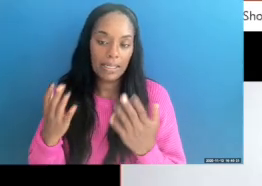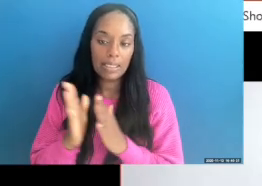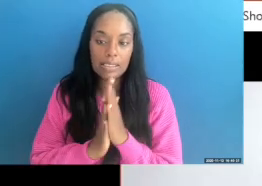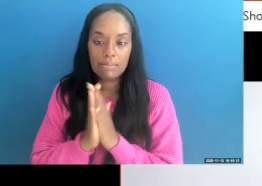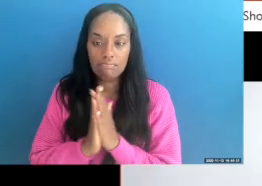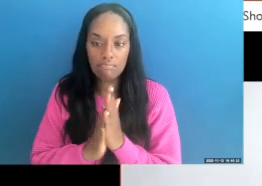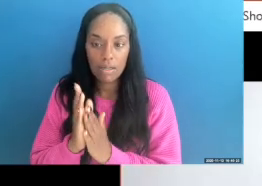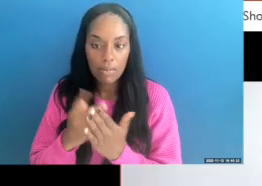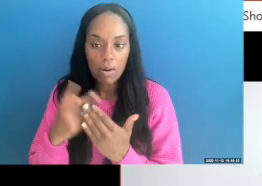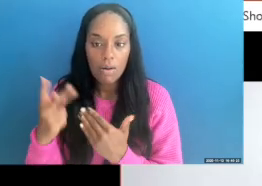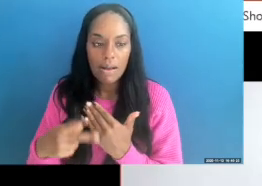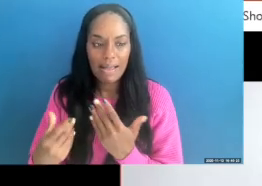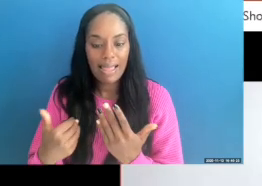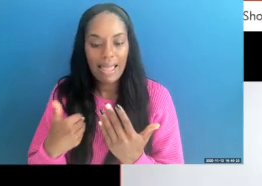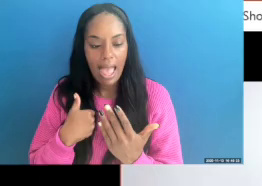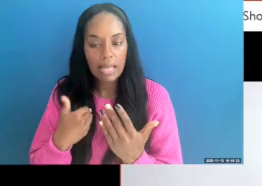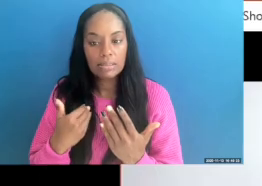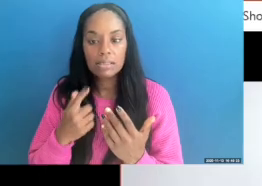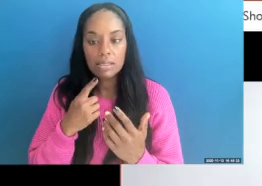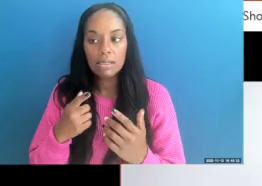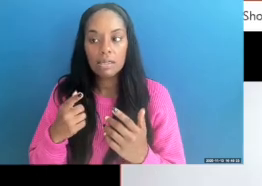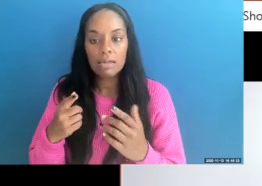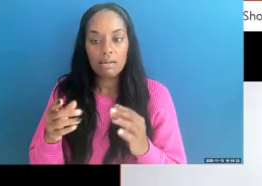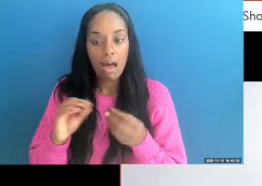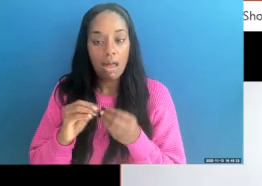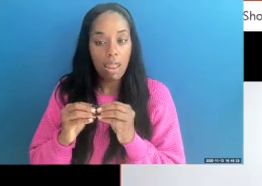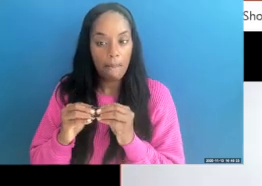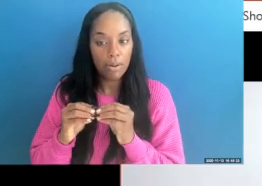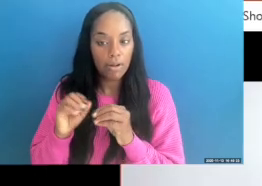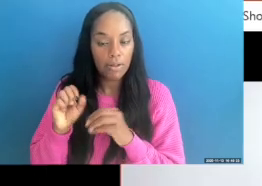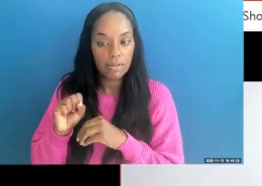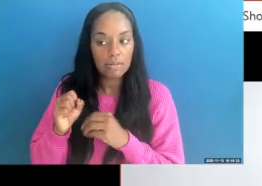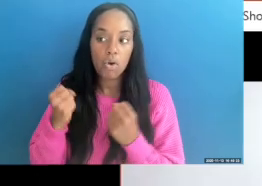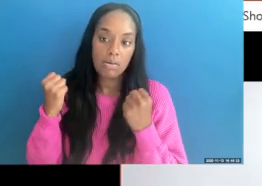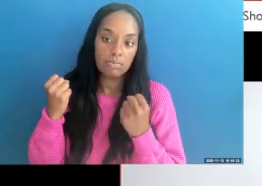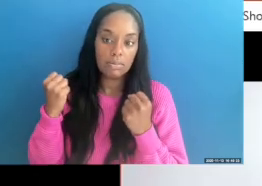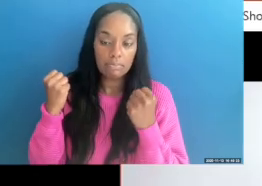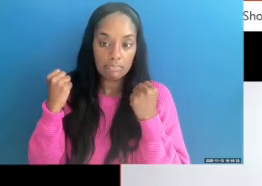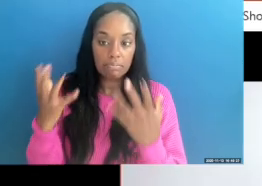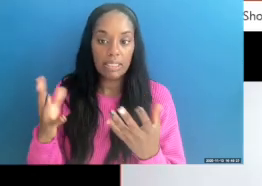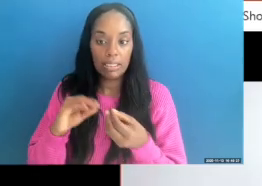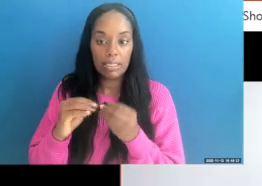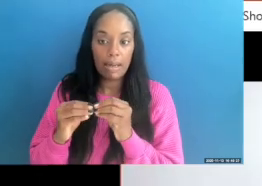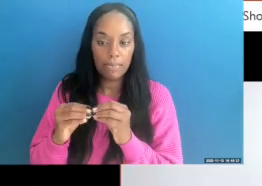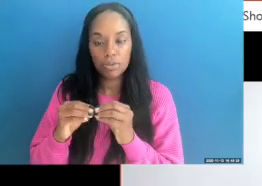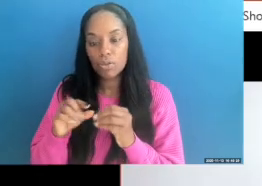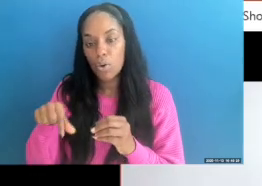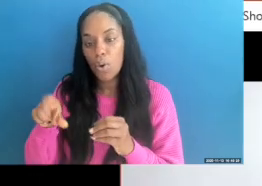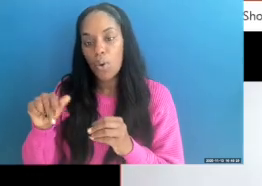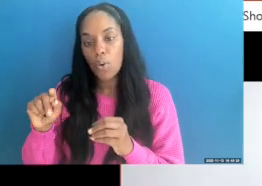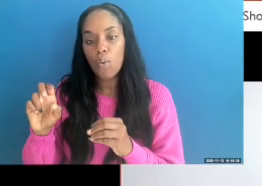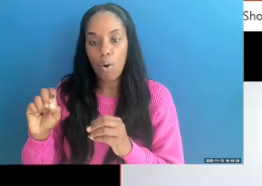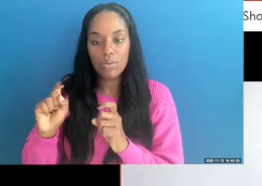with many programs, incentive programs, there's an upfront quote or series of quotes that are submitted